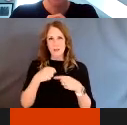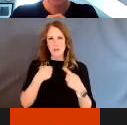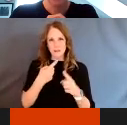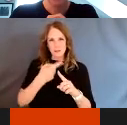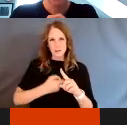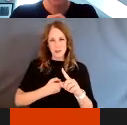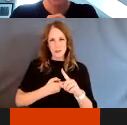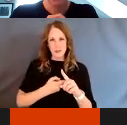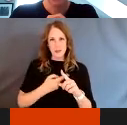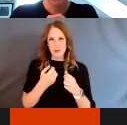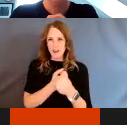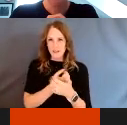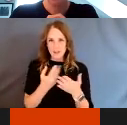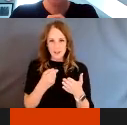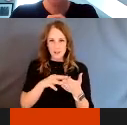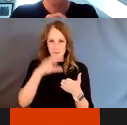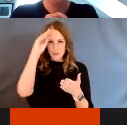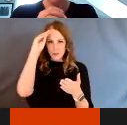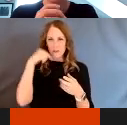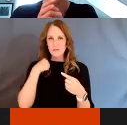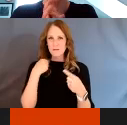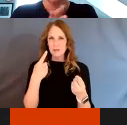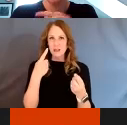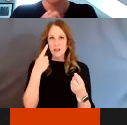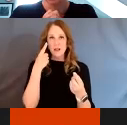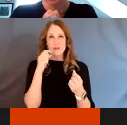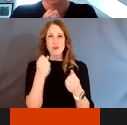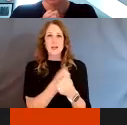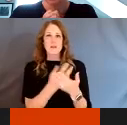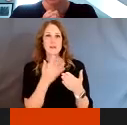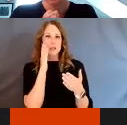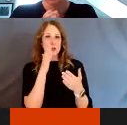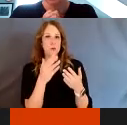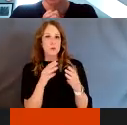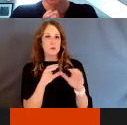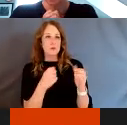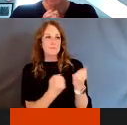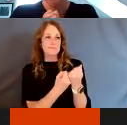that you have learned and for all you will do for survivors in the future.